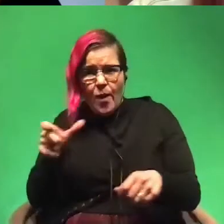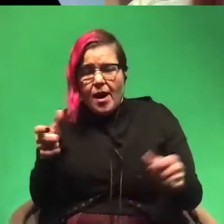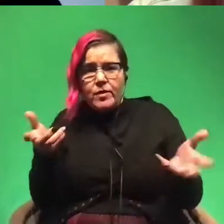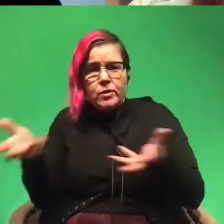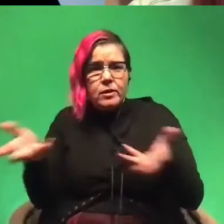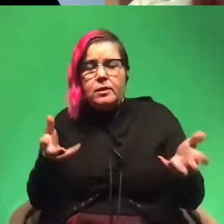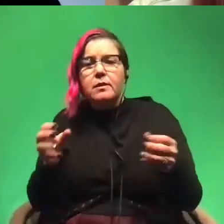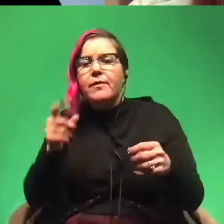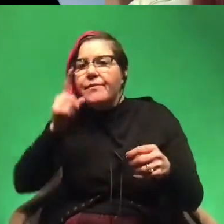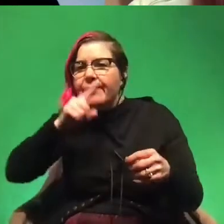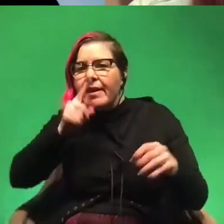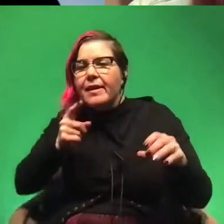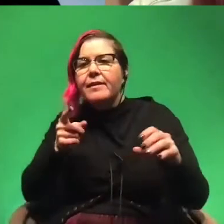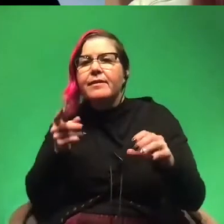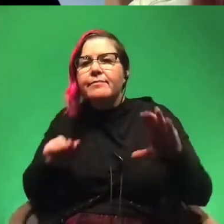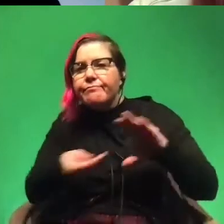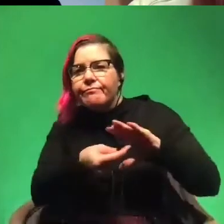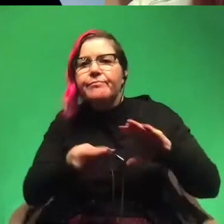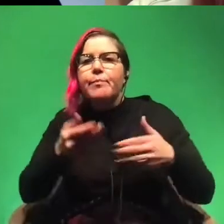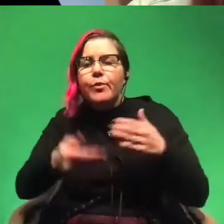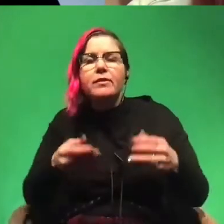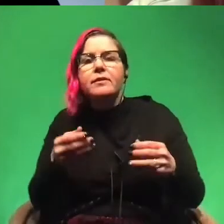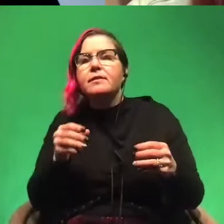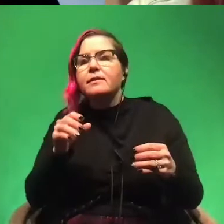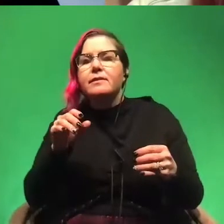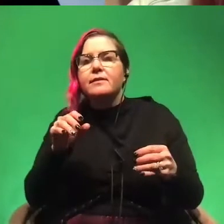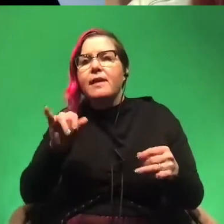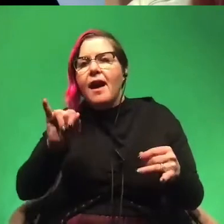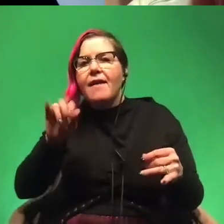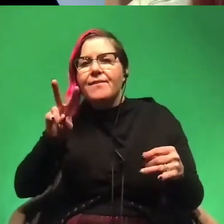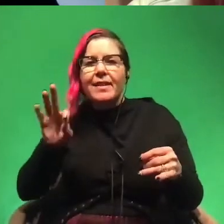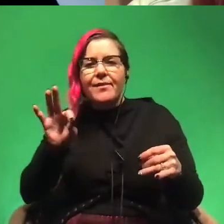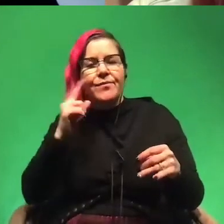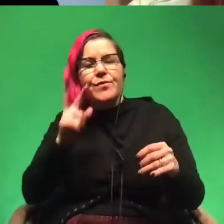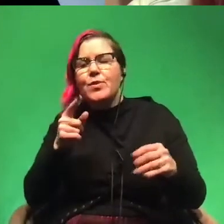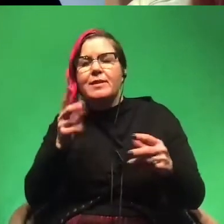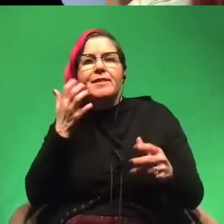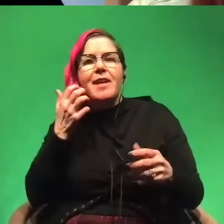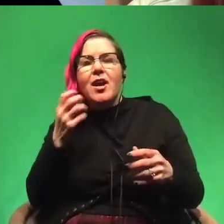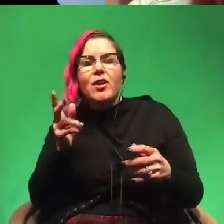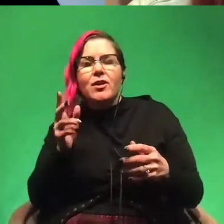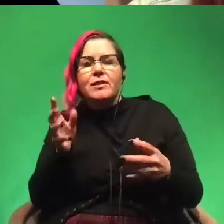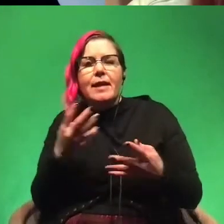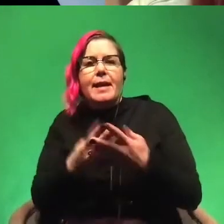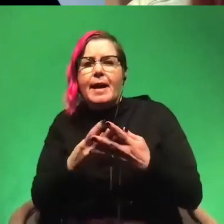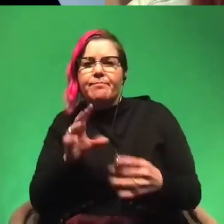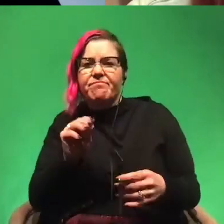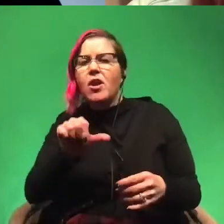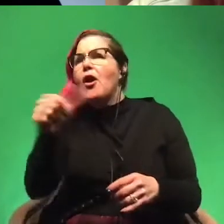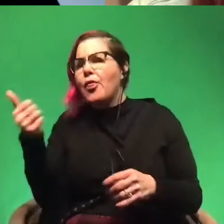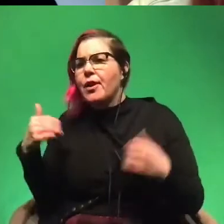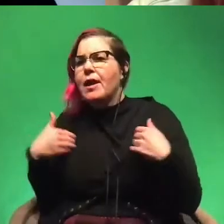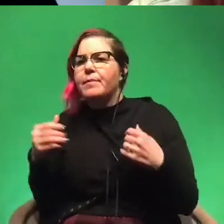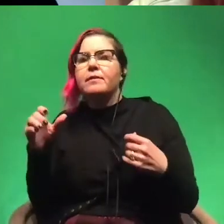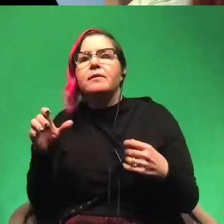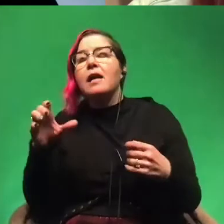not an artificial insemination program. There's not an in vitro fertilization program for tigers in captivity. Whereas in contrast, other species like the